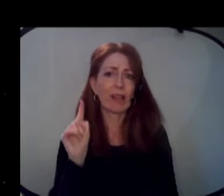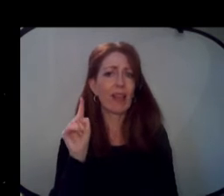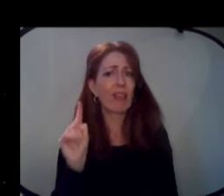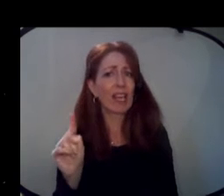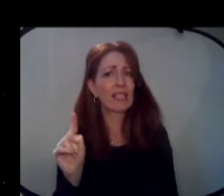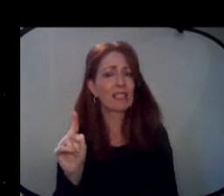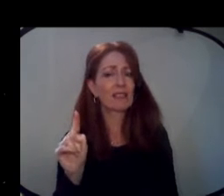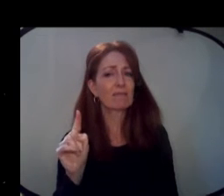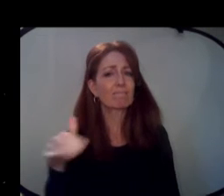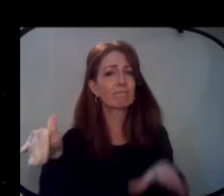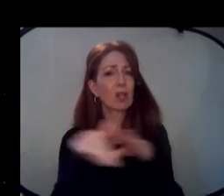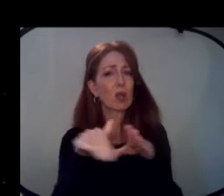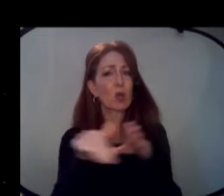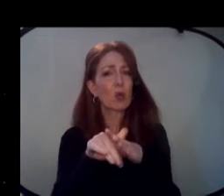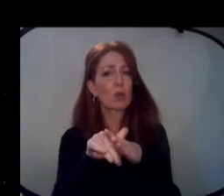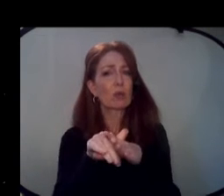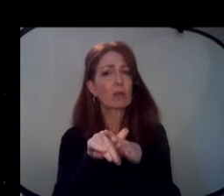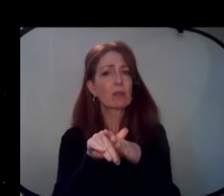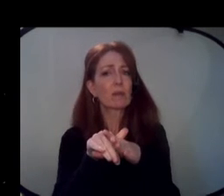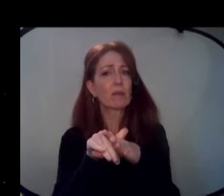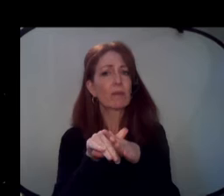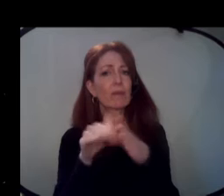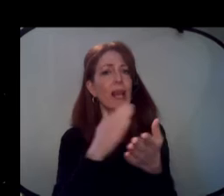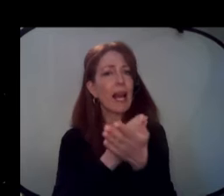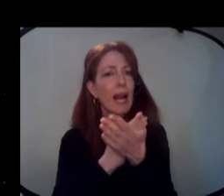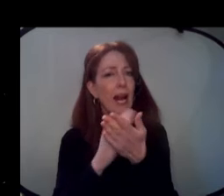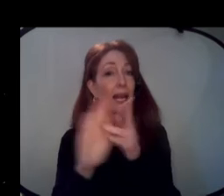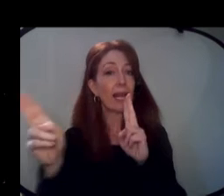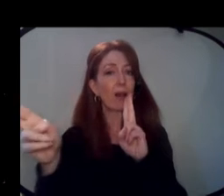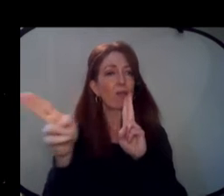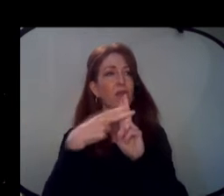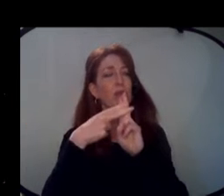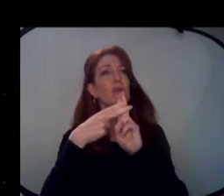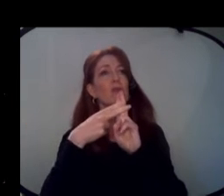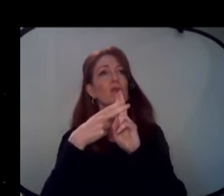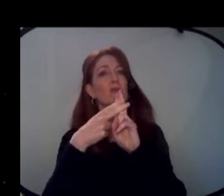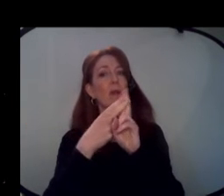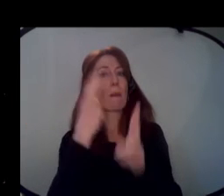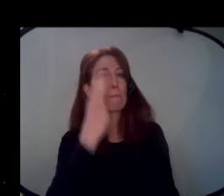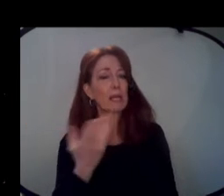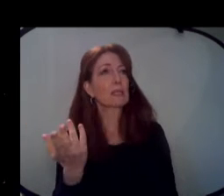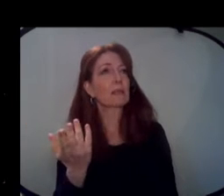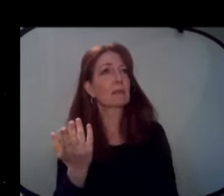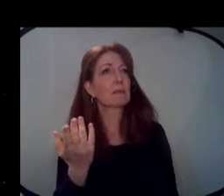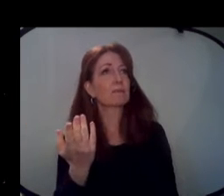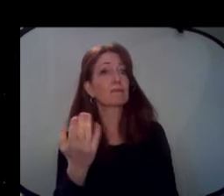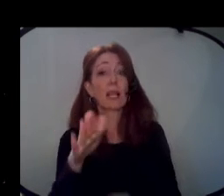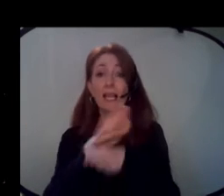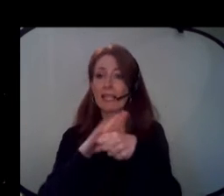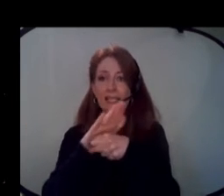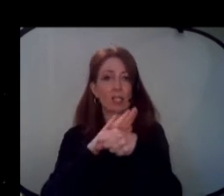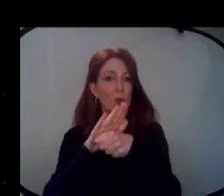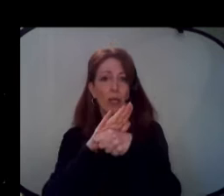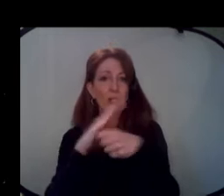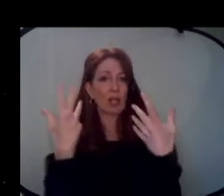it does encapsulate her very distinctive approach to painting. So we don't know exactly the circumstances in which this